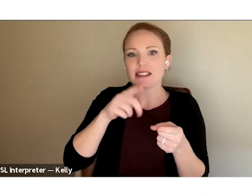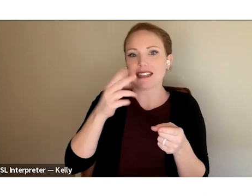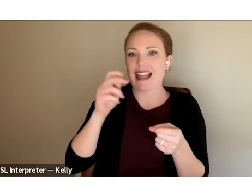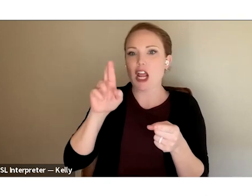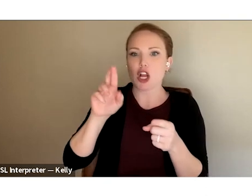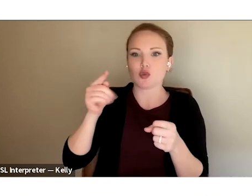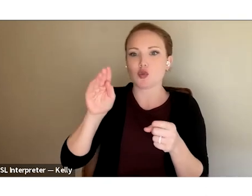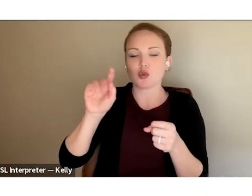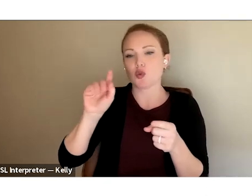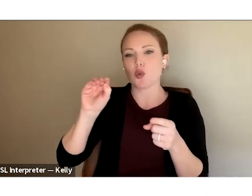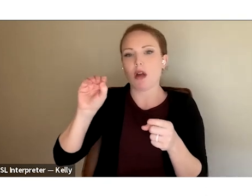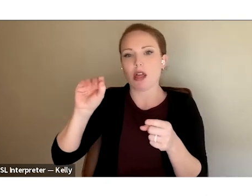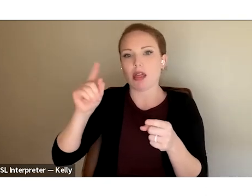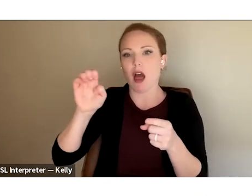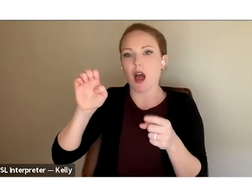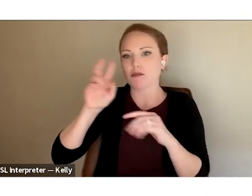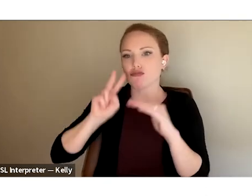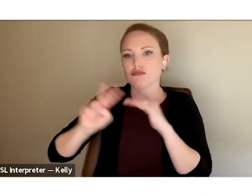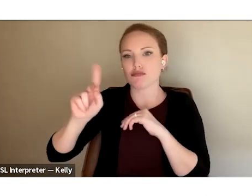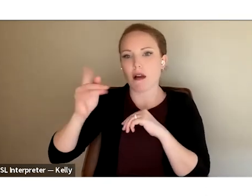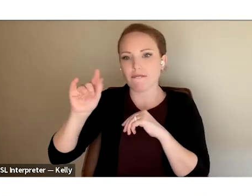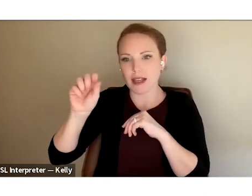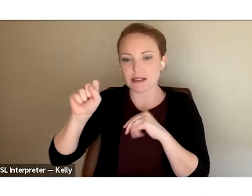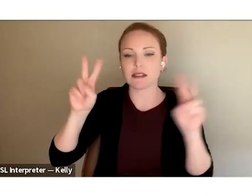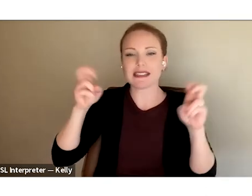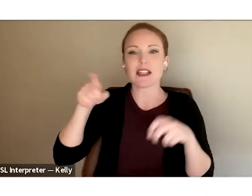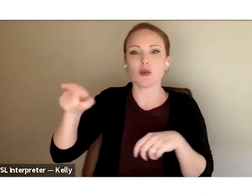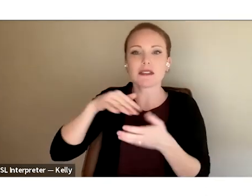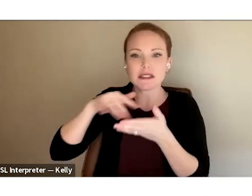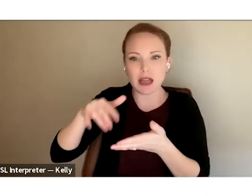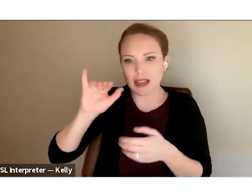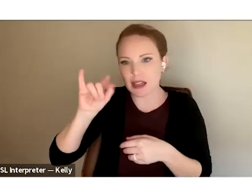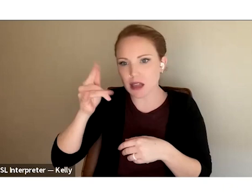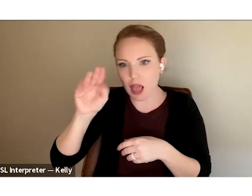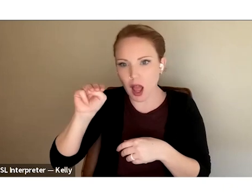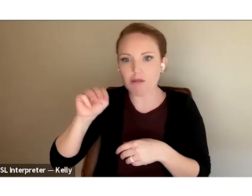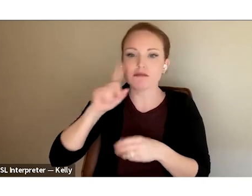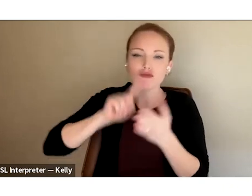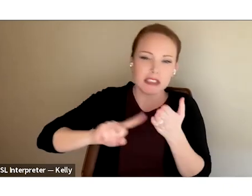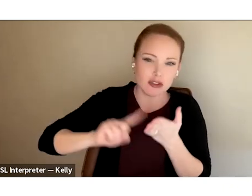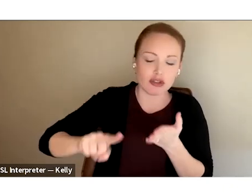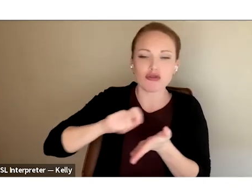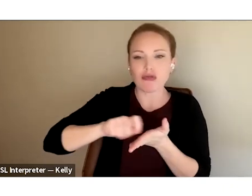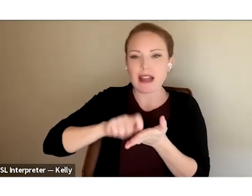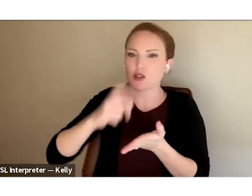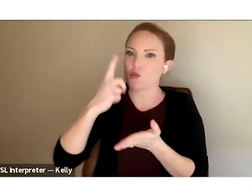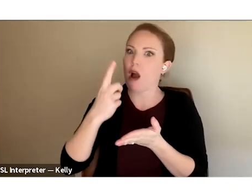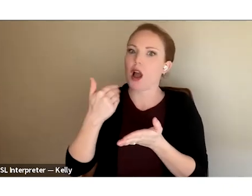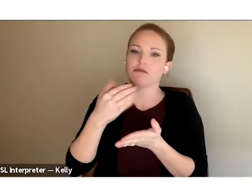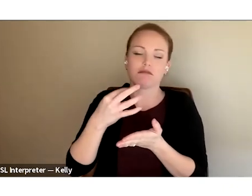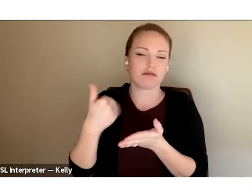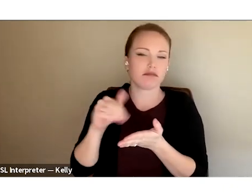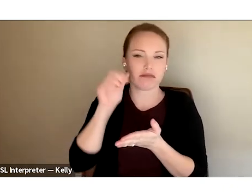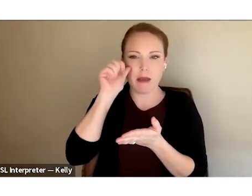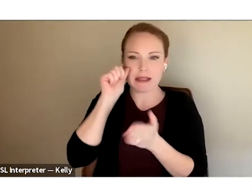scholar there, studying Islam, researching it, writing about it. There's actually a really good book that he